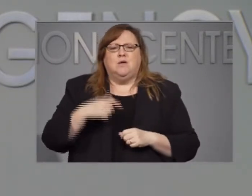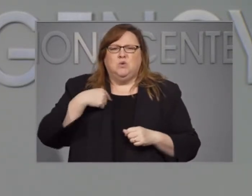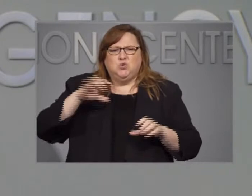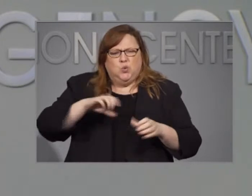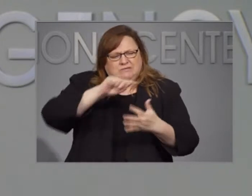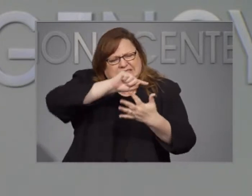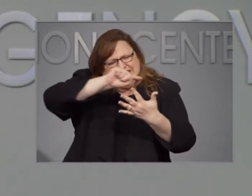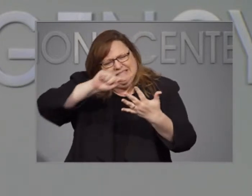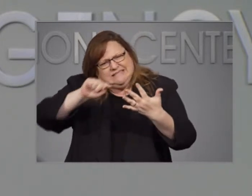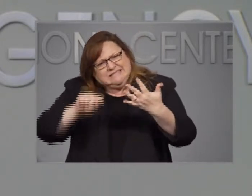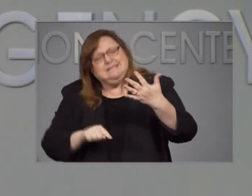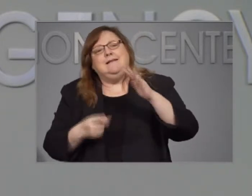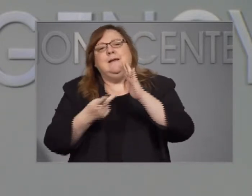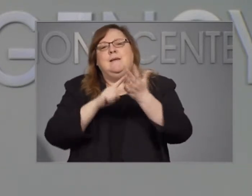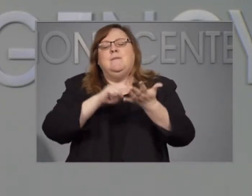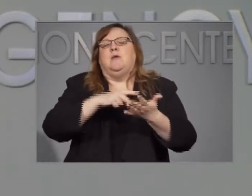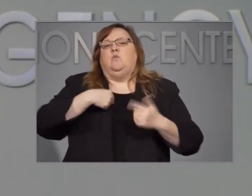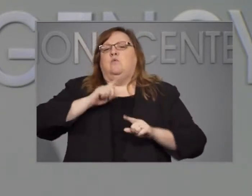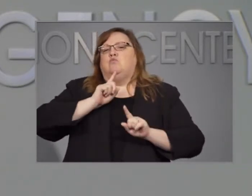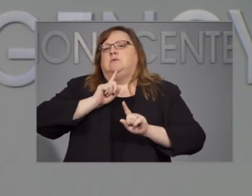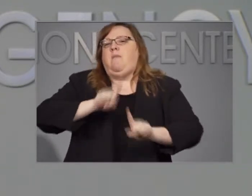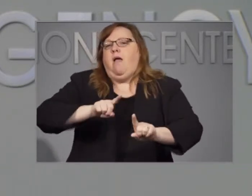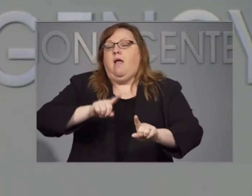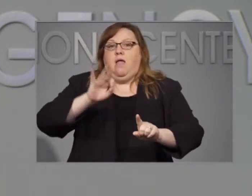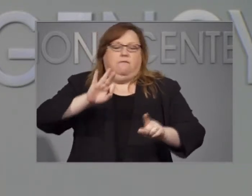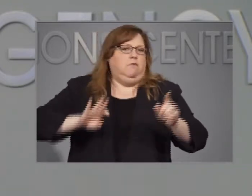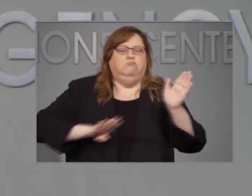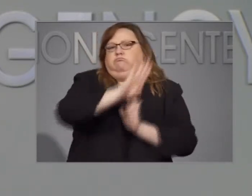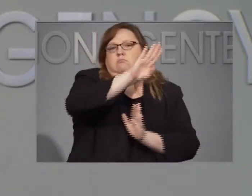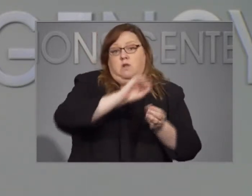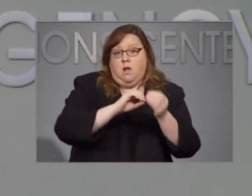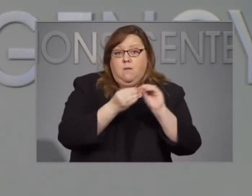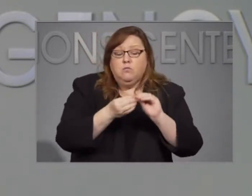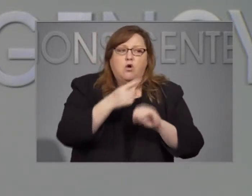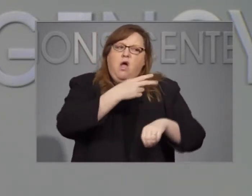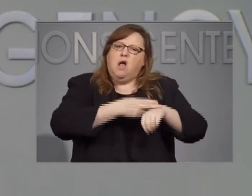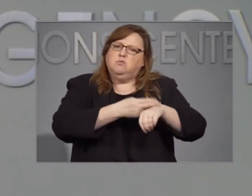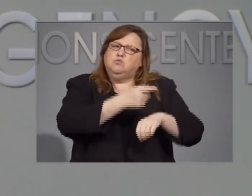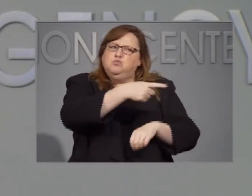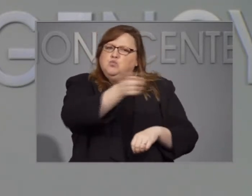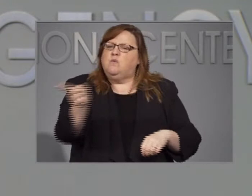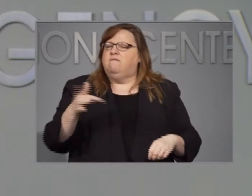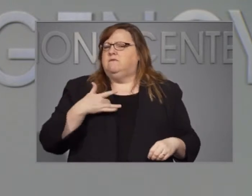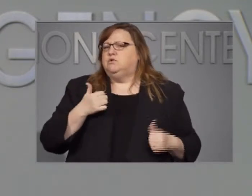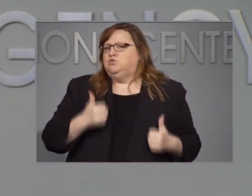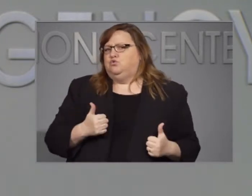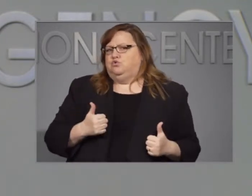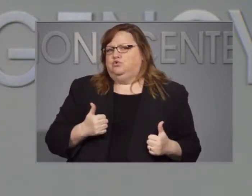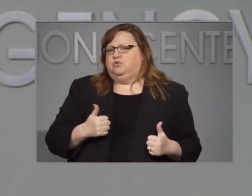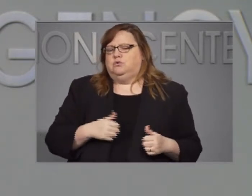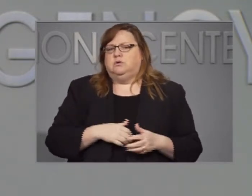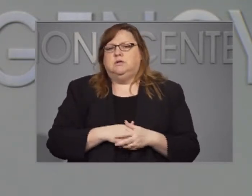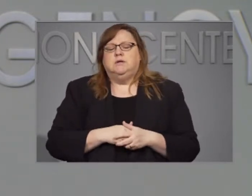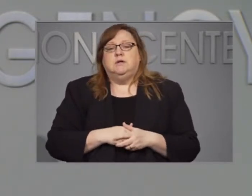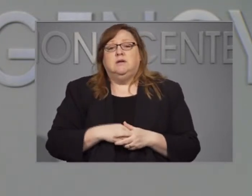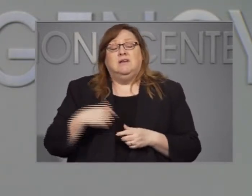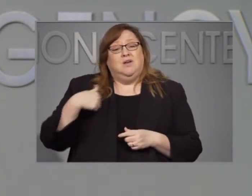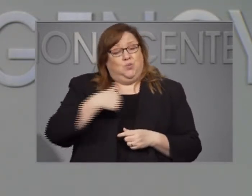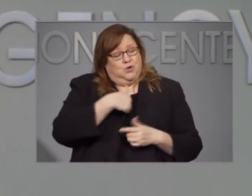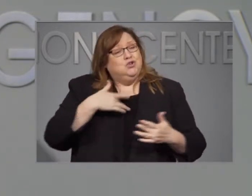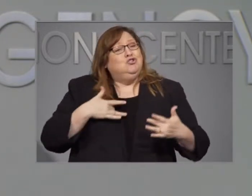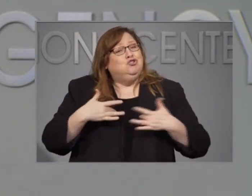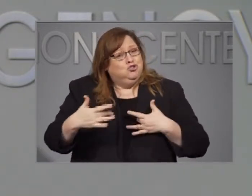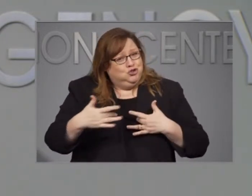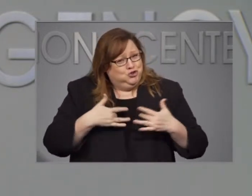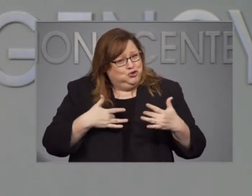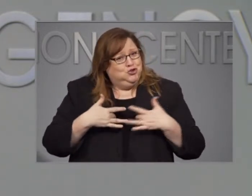that puts us in a better position to respond. Again, these are concerning trends, and there are things that we can do to continue to slow the